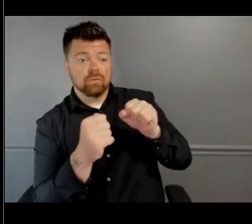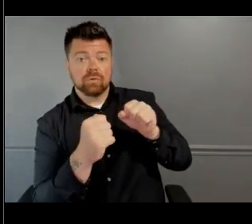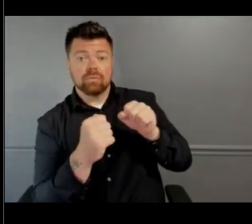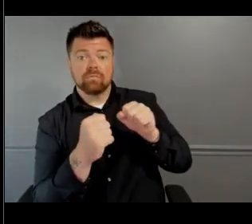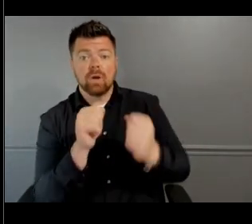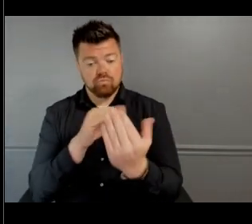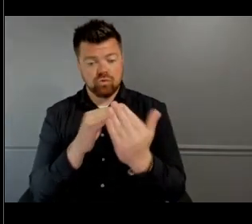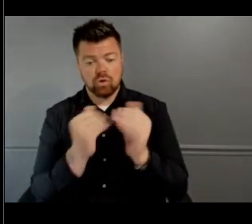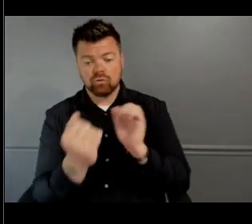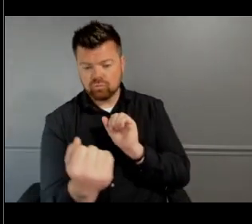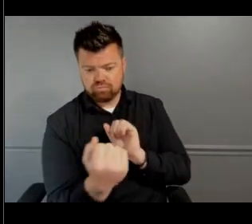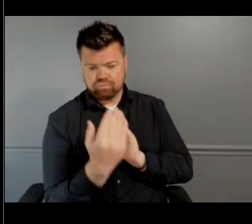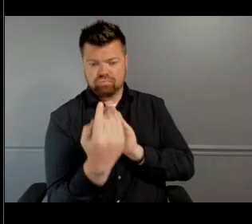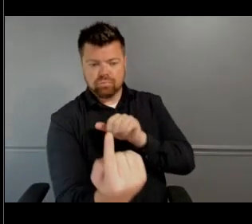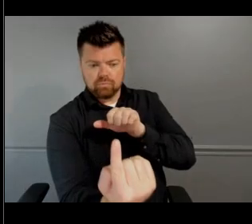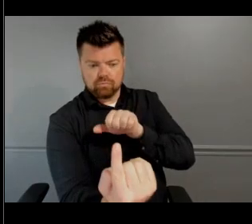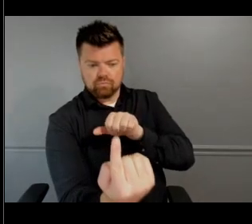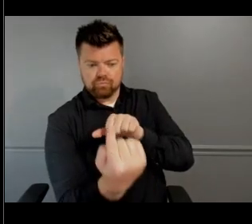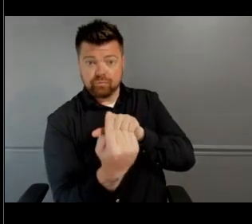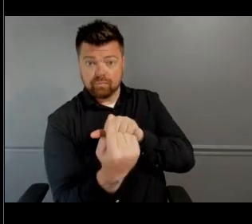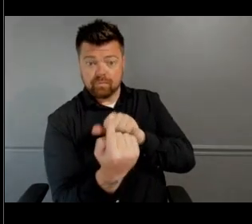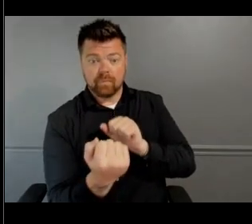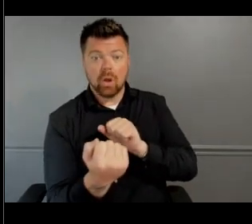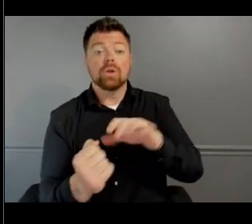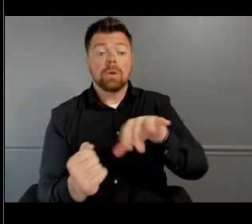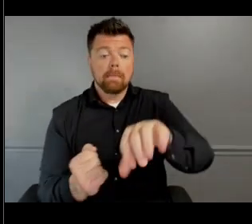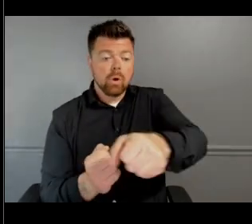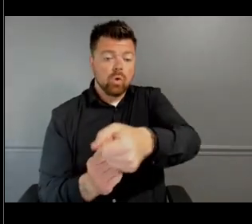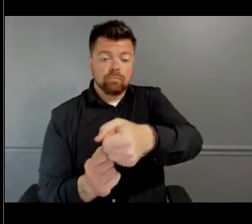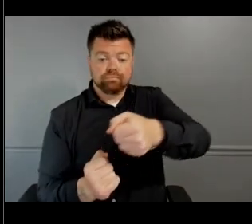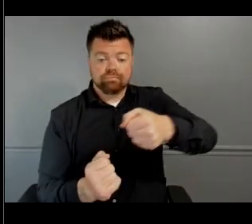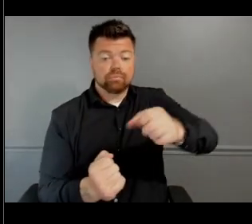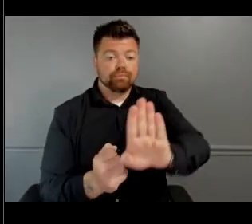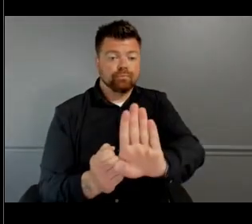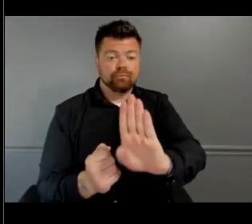on the pull side of the door.